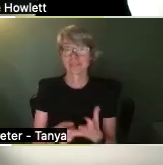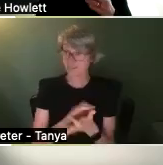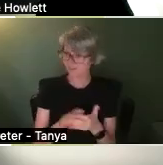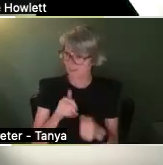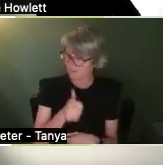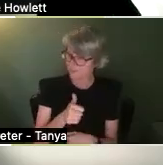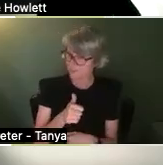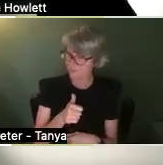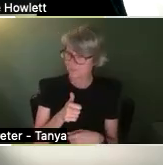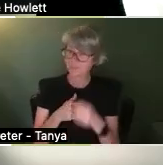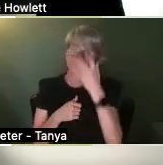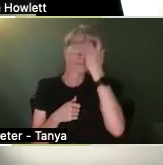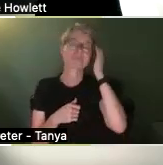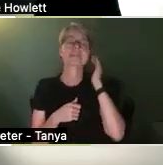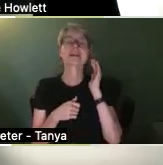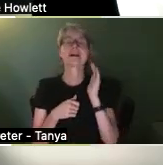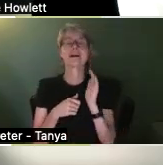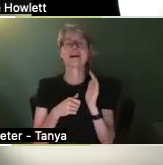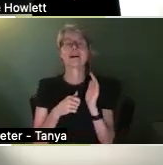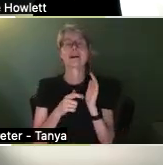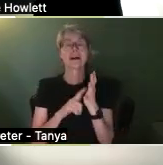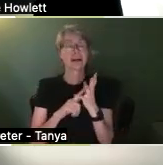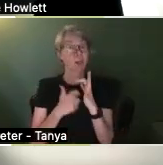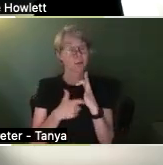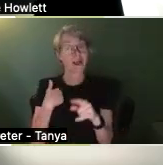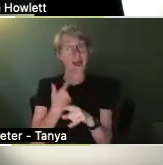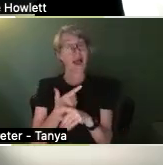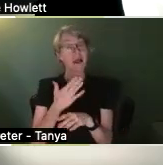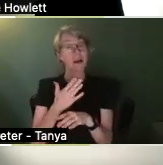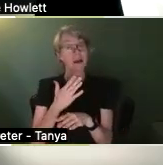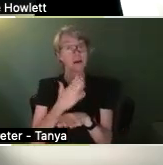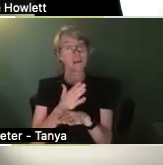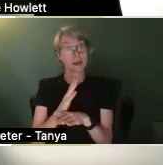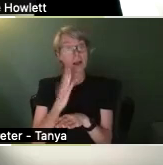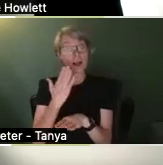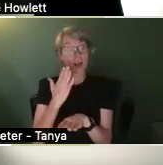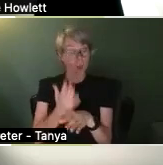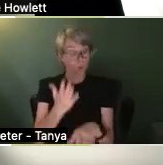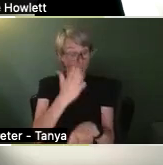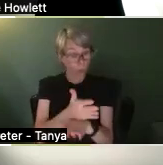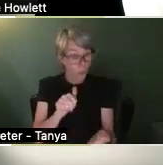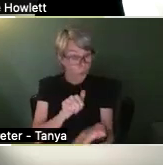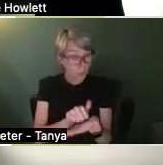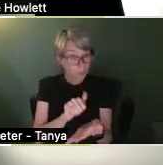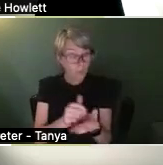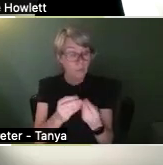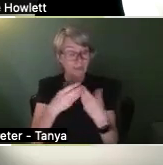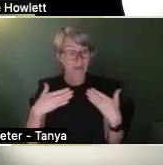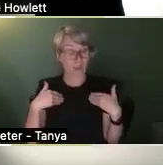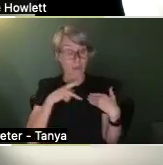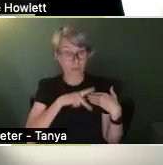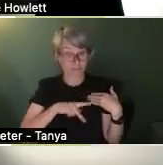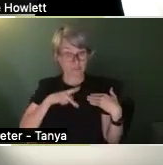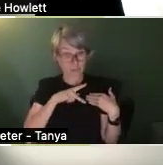In this work, I also was a co-facilitator in workshops for health professionals